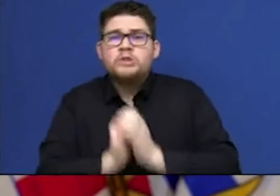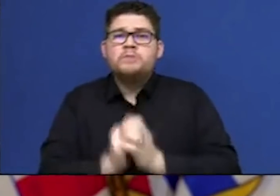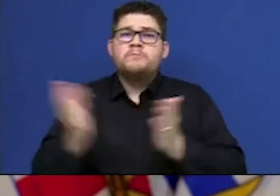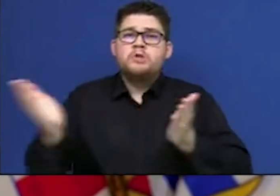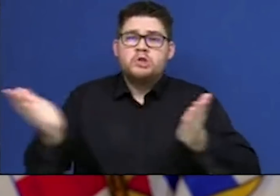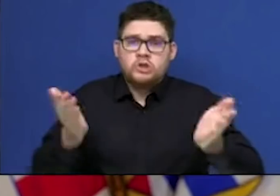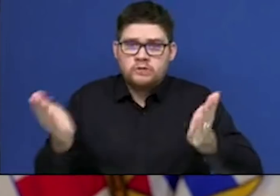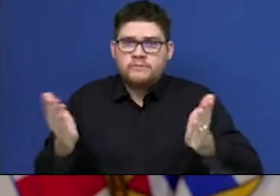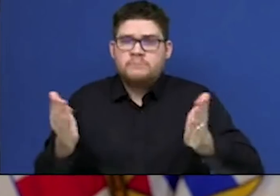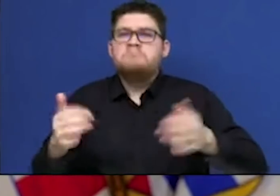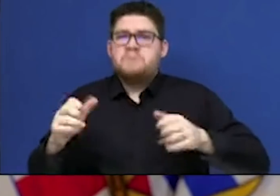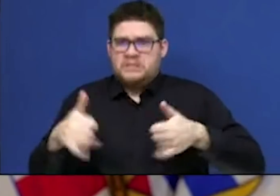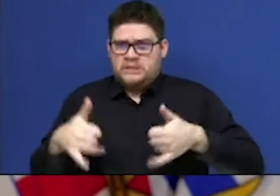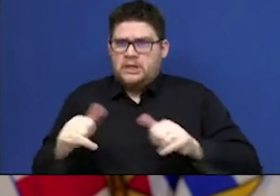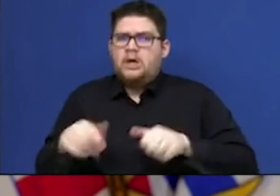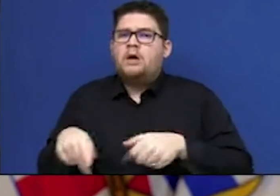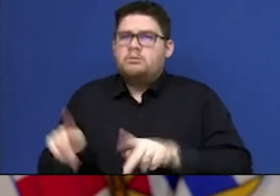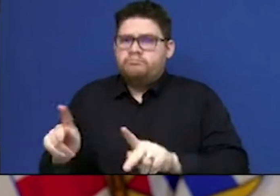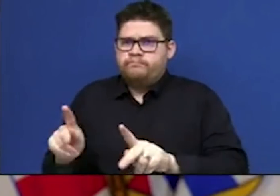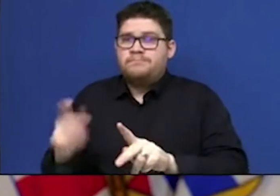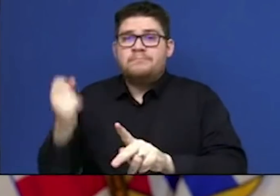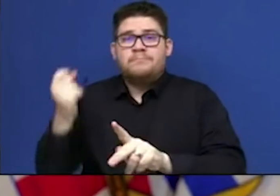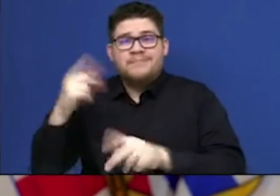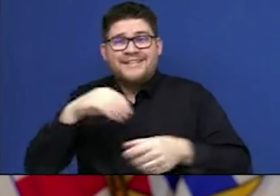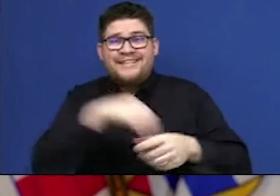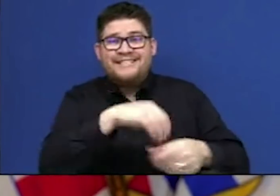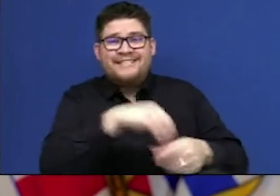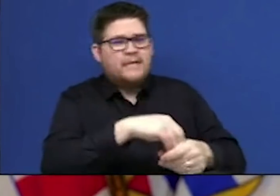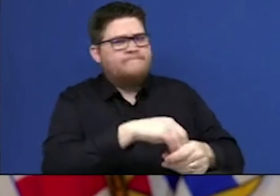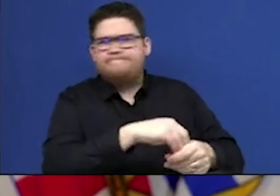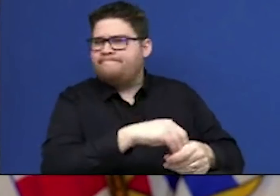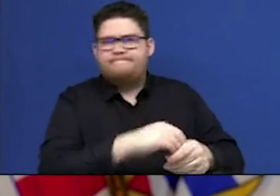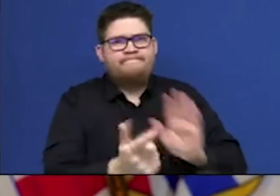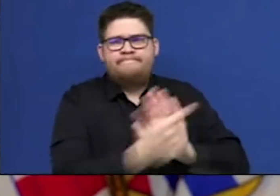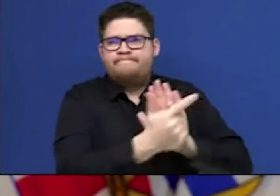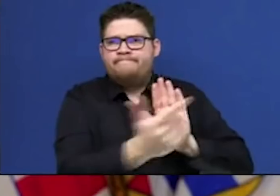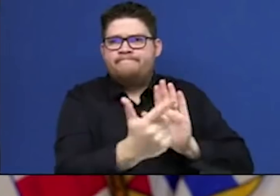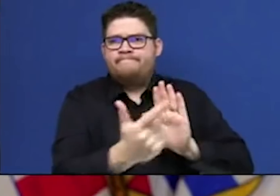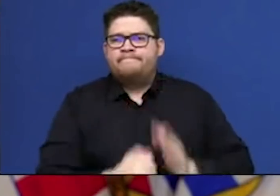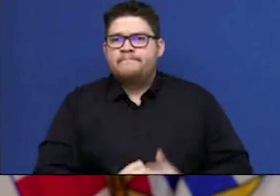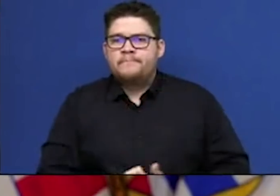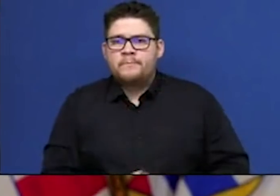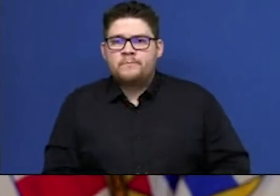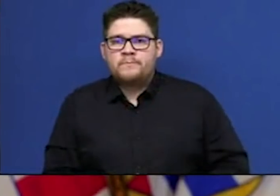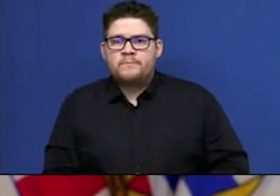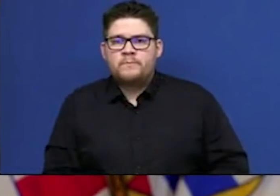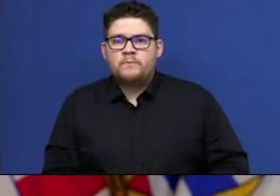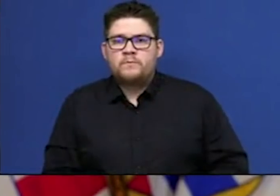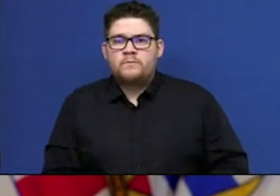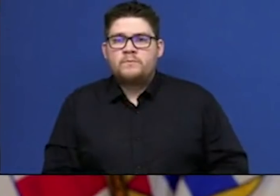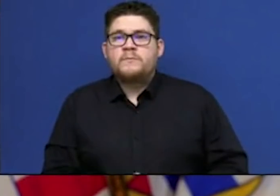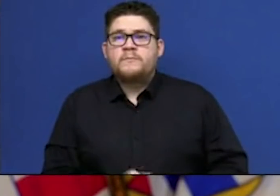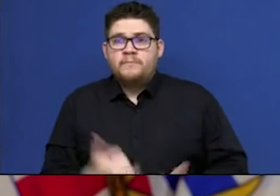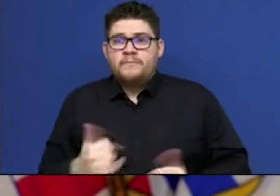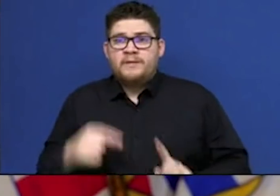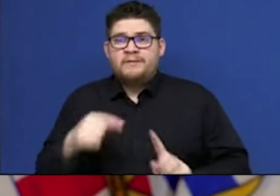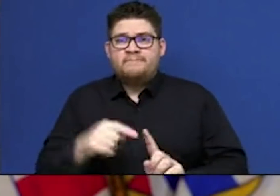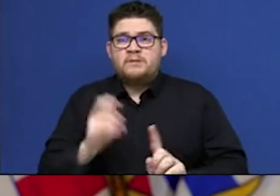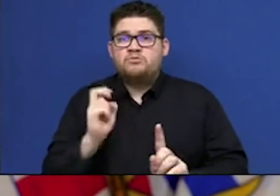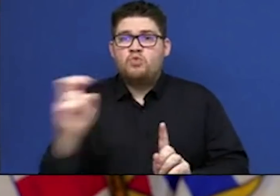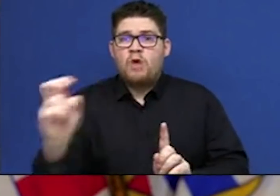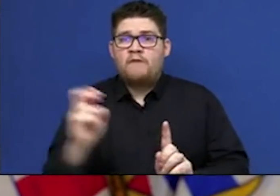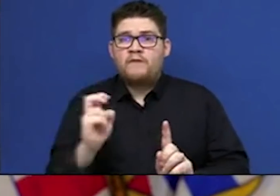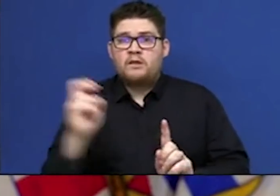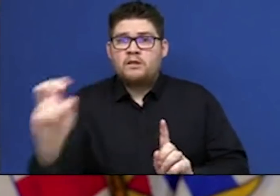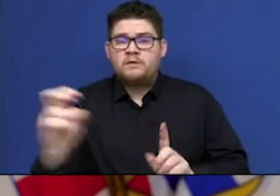seen transmission directly connected in travel between communities and remind everybody, now more than